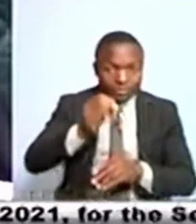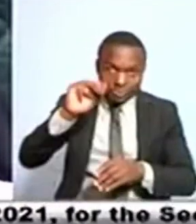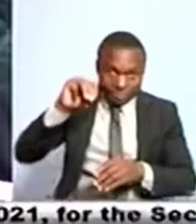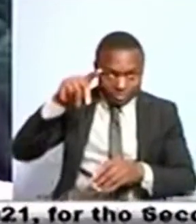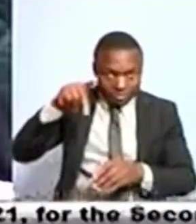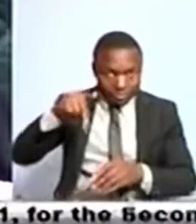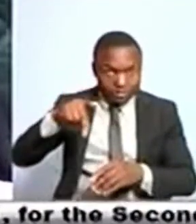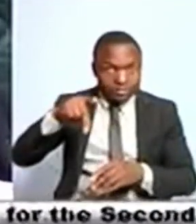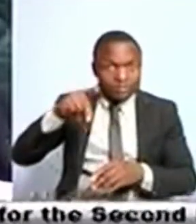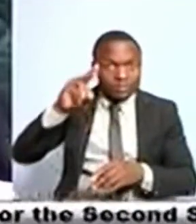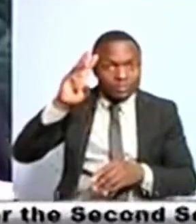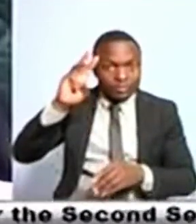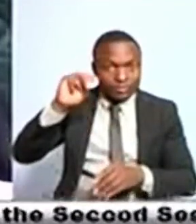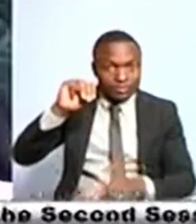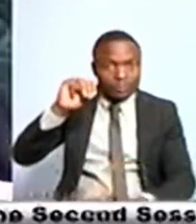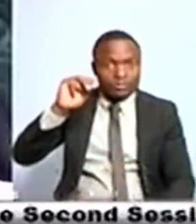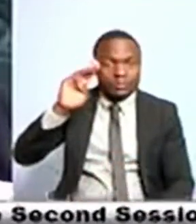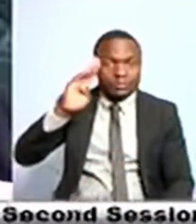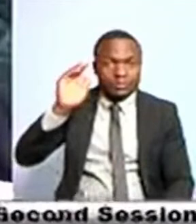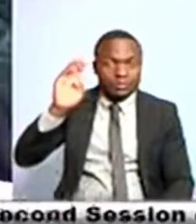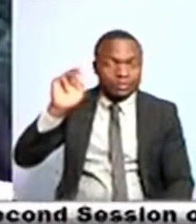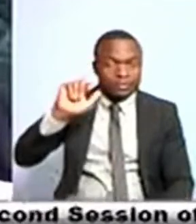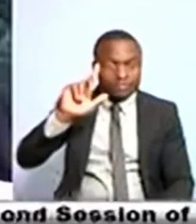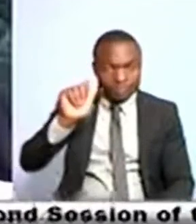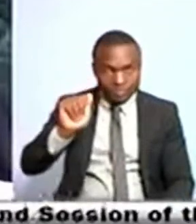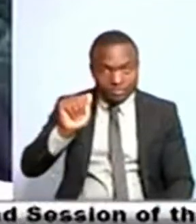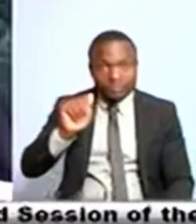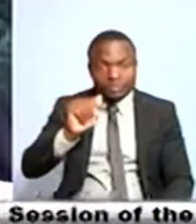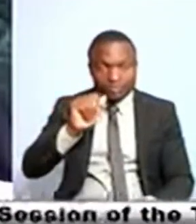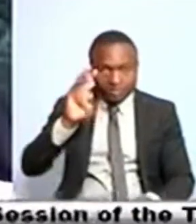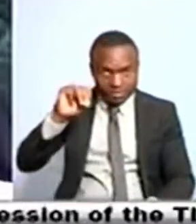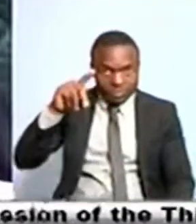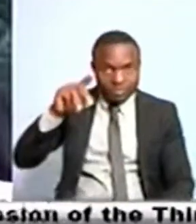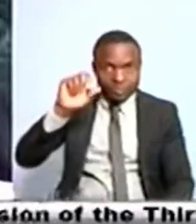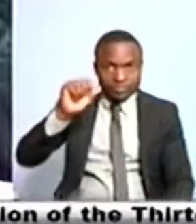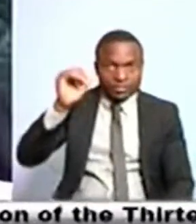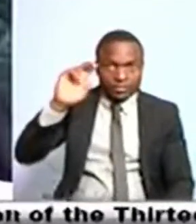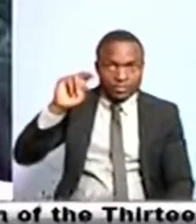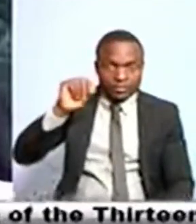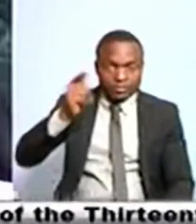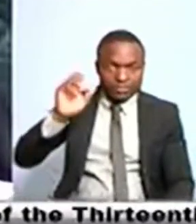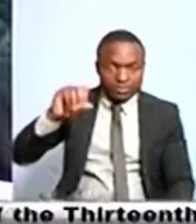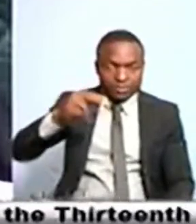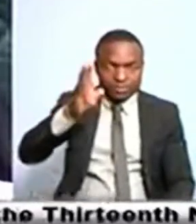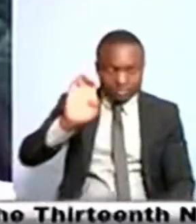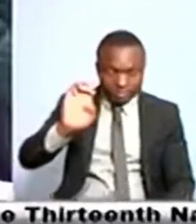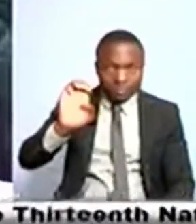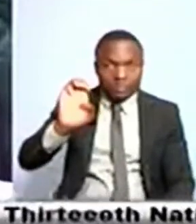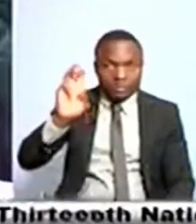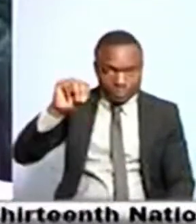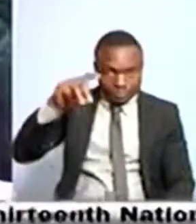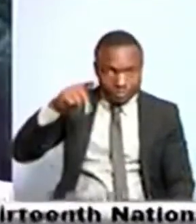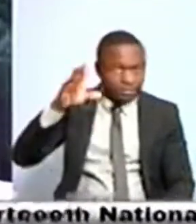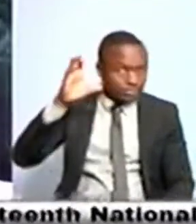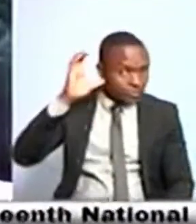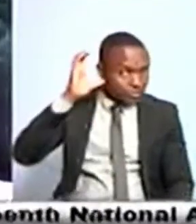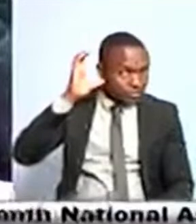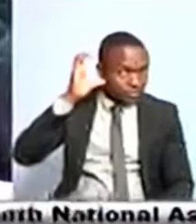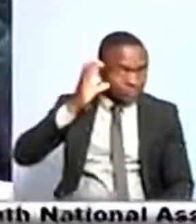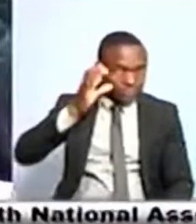member for Mbawala, then honorable member for Sinazongo. We start with the honorable member for Chama South.